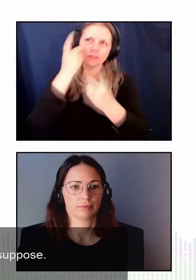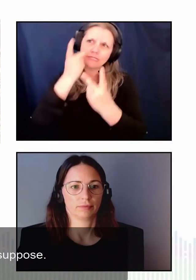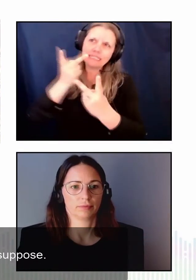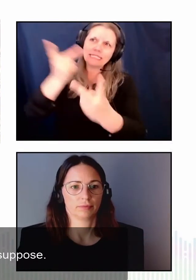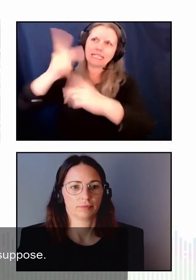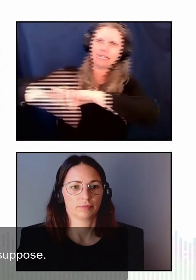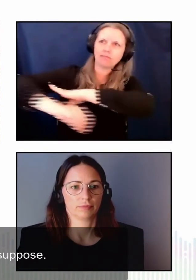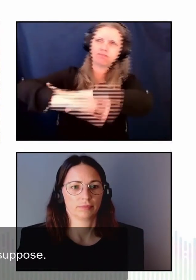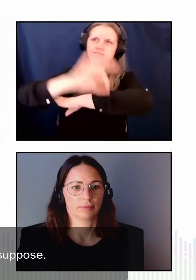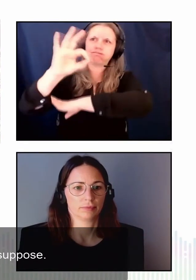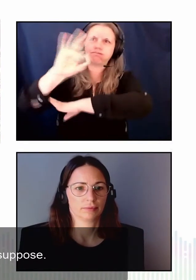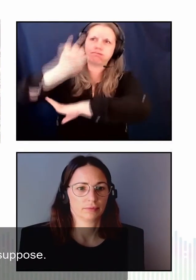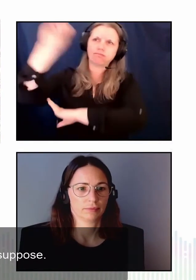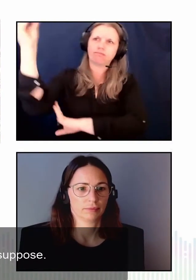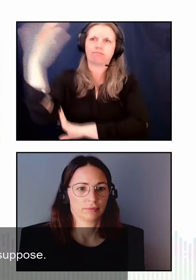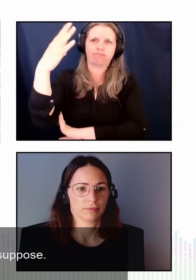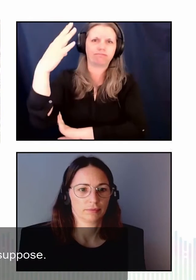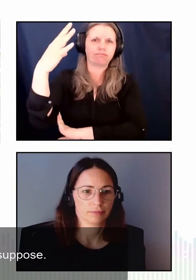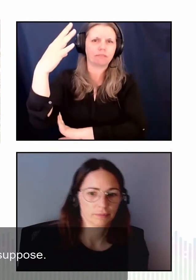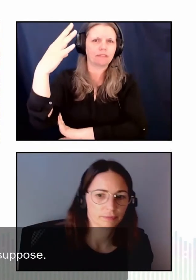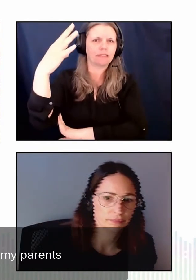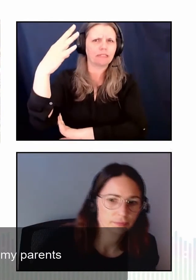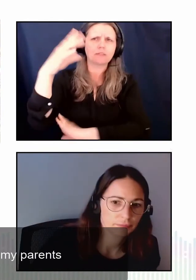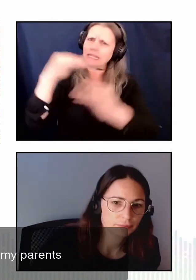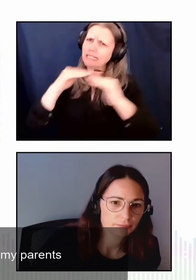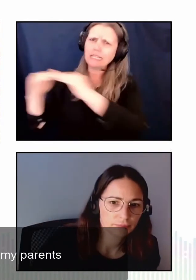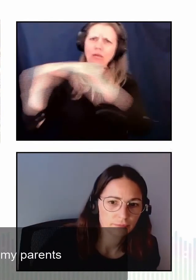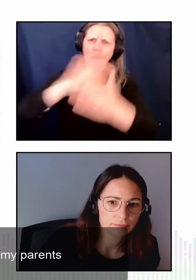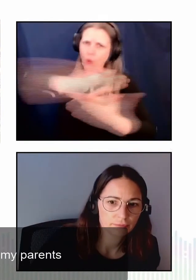day, as it is for all humanity, I suppose.